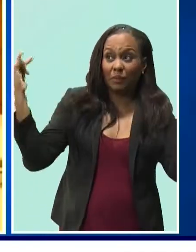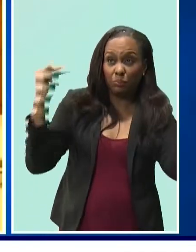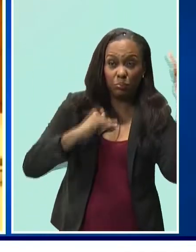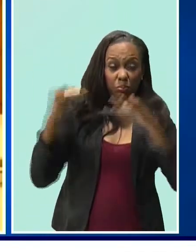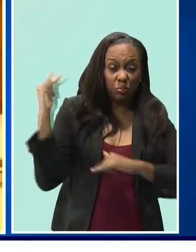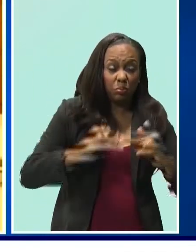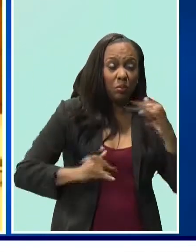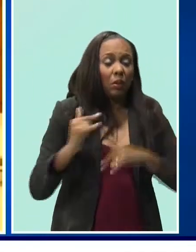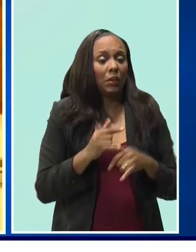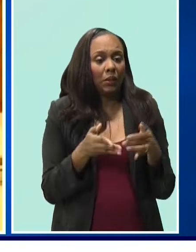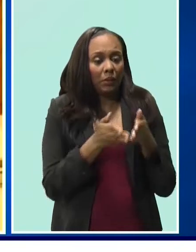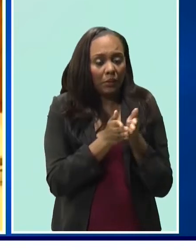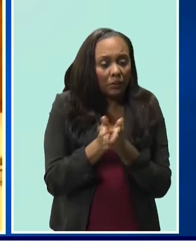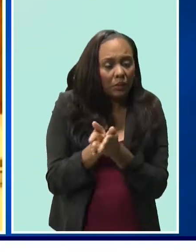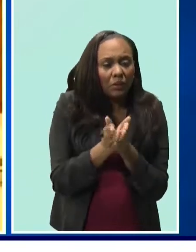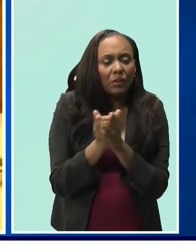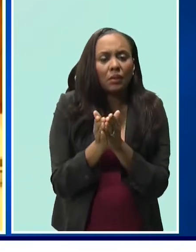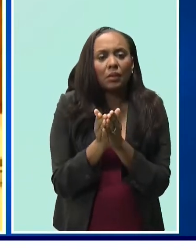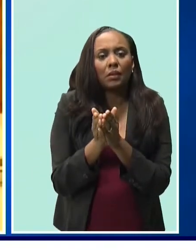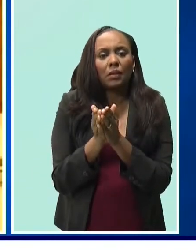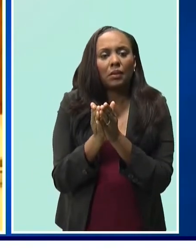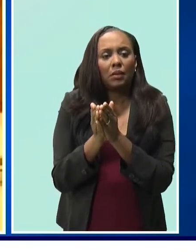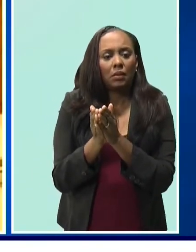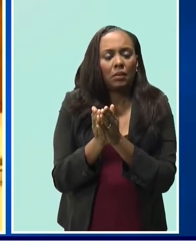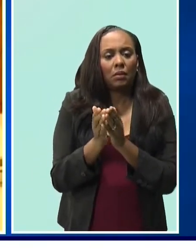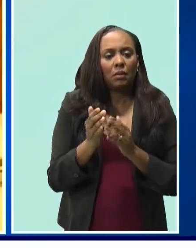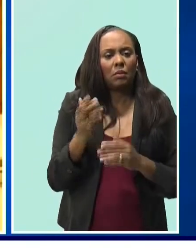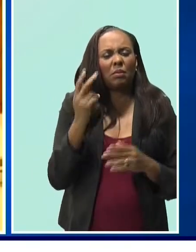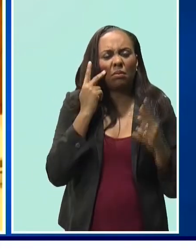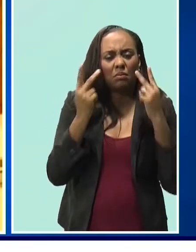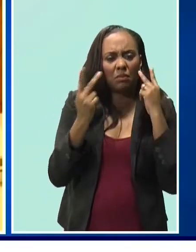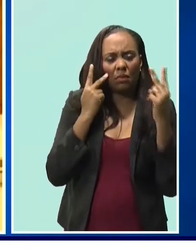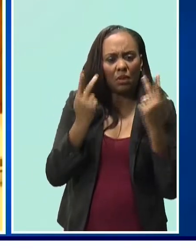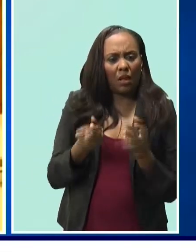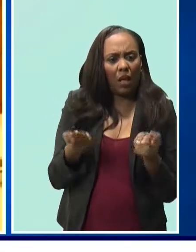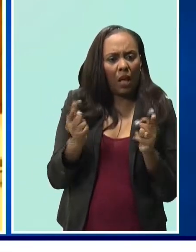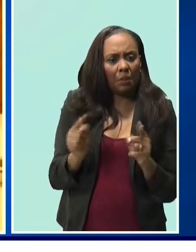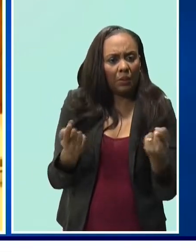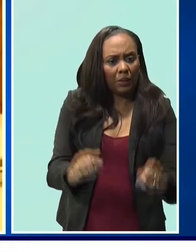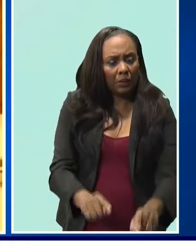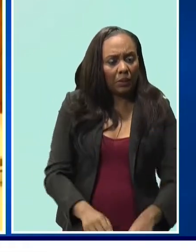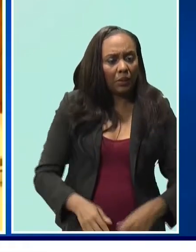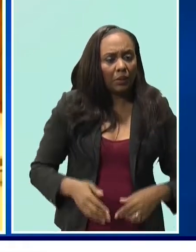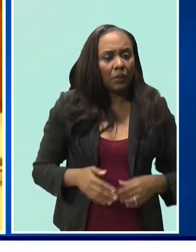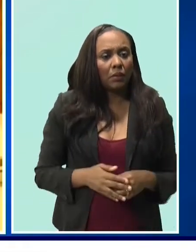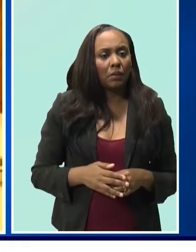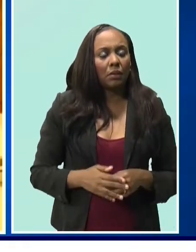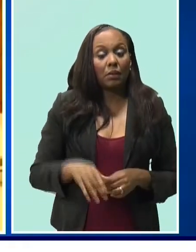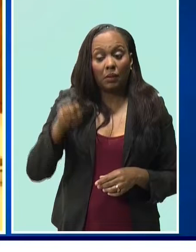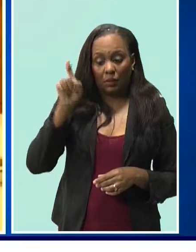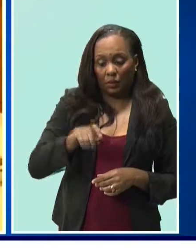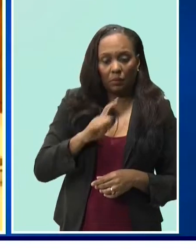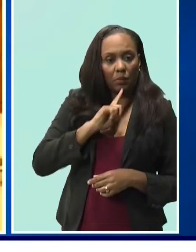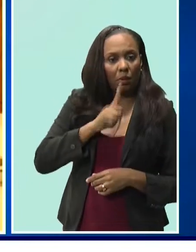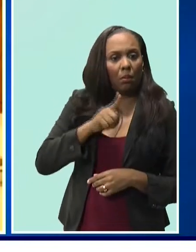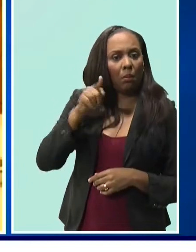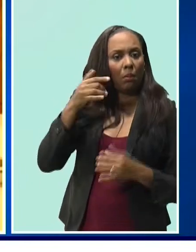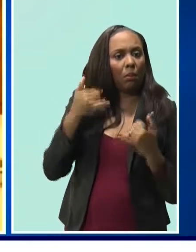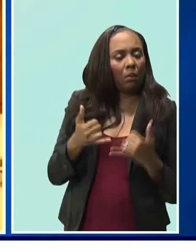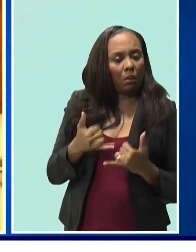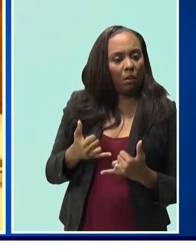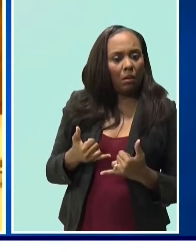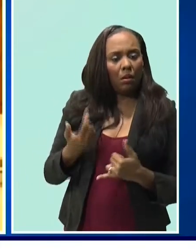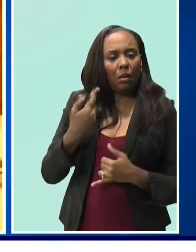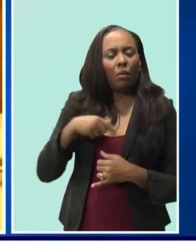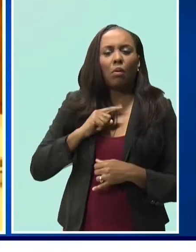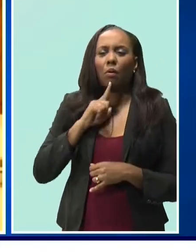and aircraft have diminished over the period of time. This is the time when we need to make sure that we